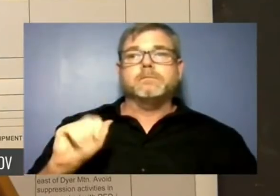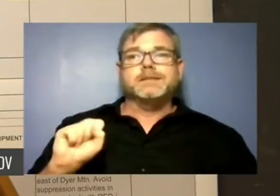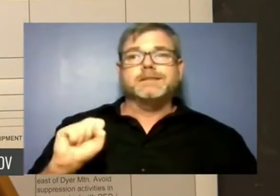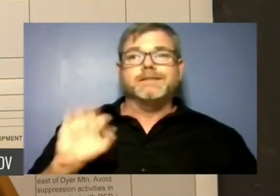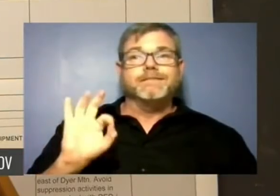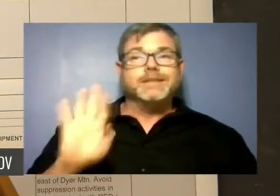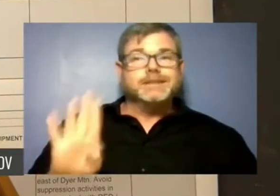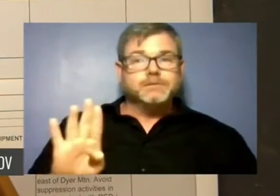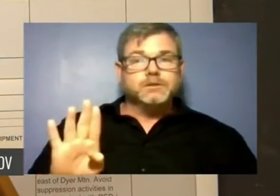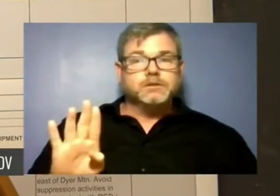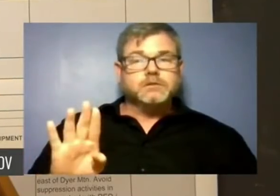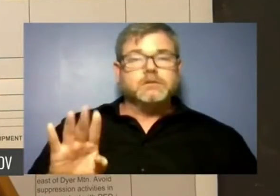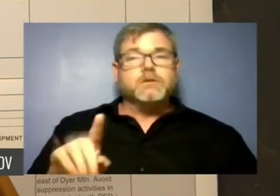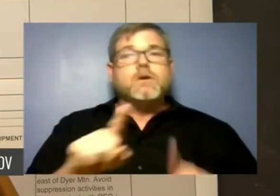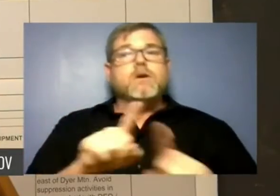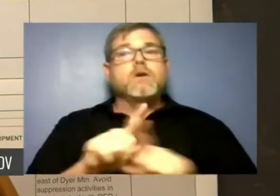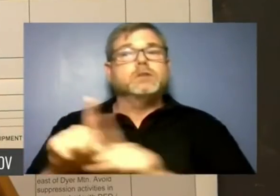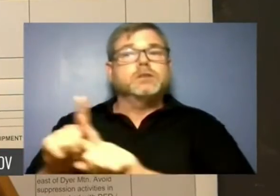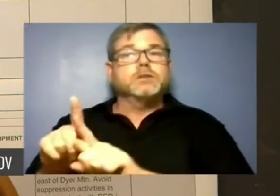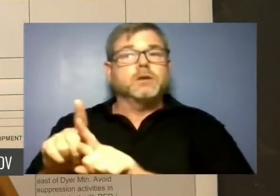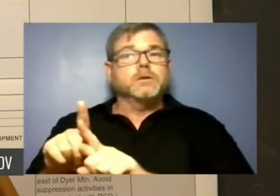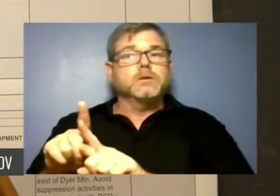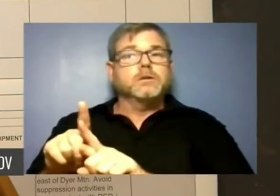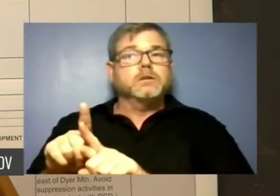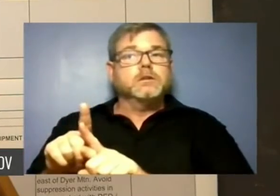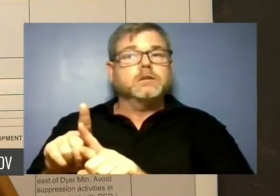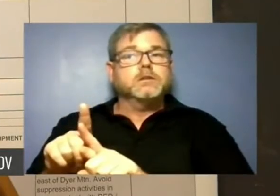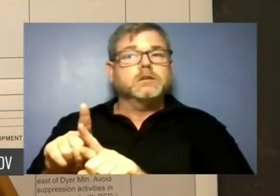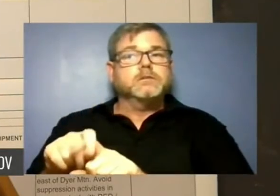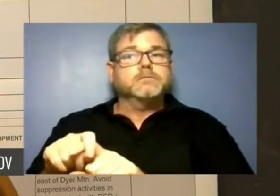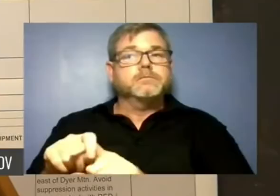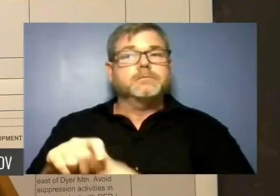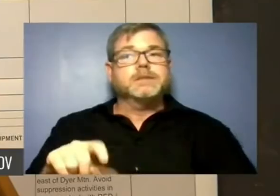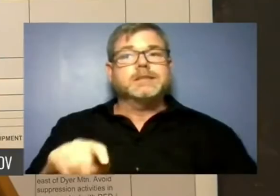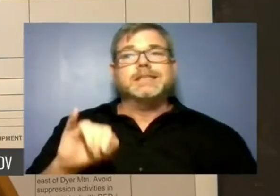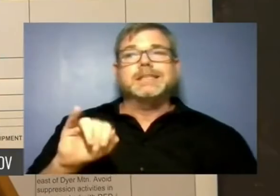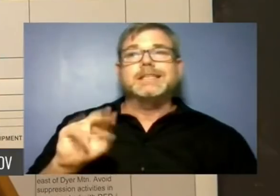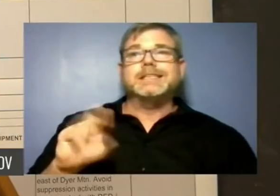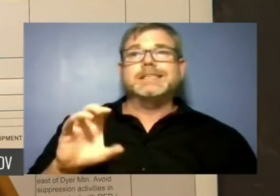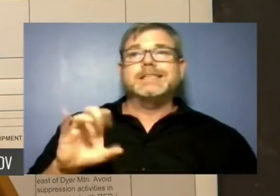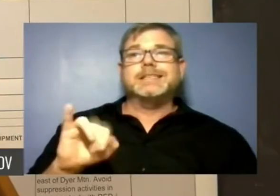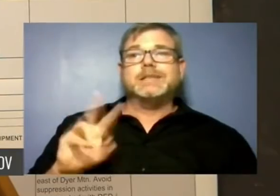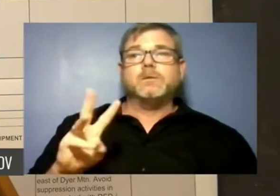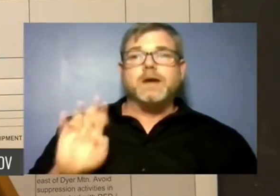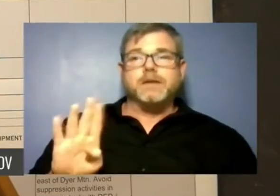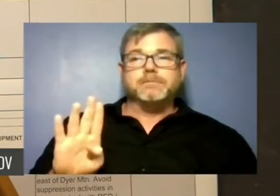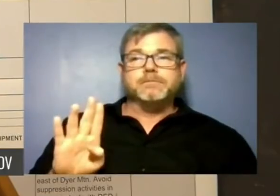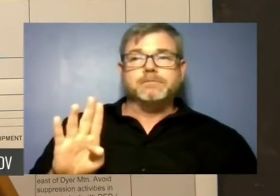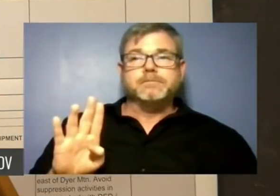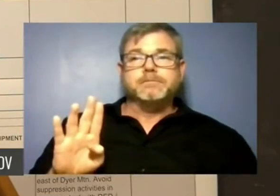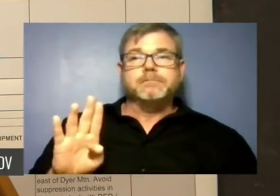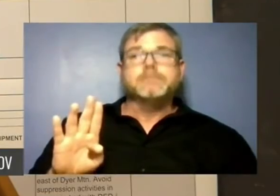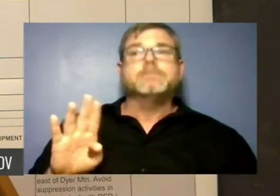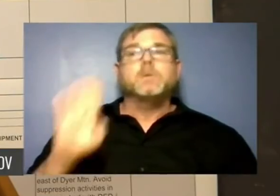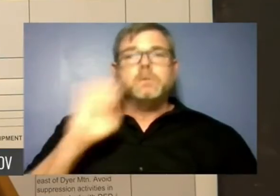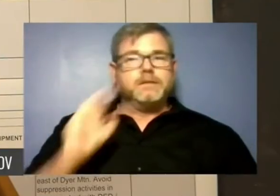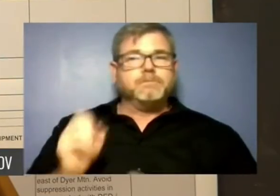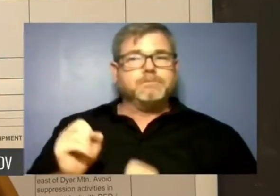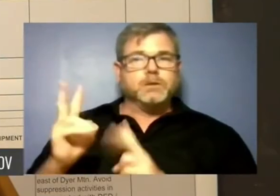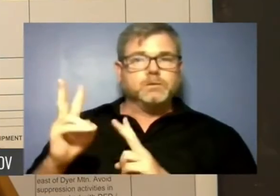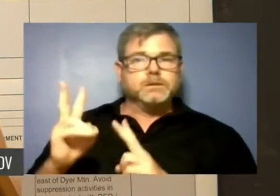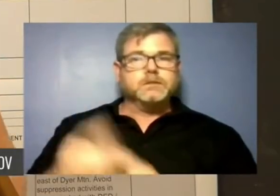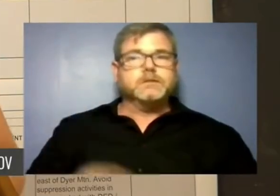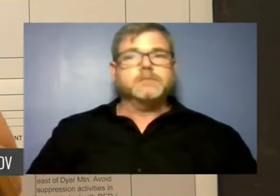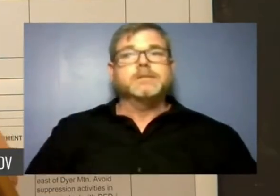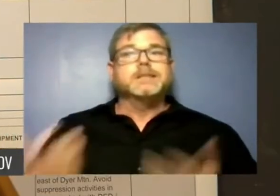occurrence. We're going to get into the question and answer phase of the portion of this evening, so if you haven't added your question to the chat, please do so